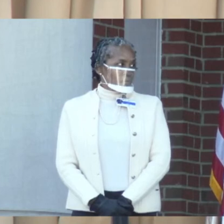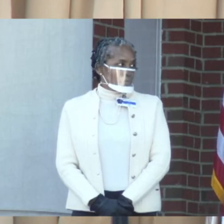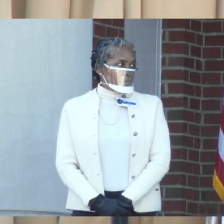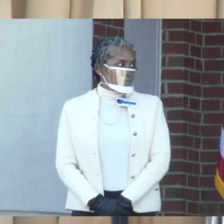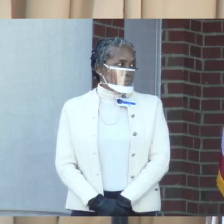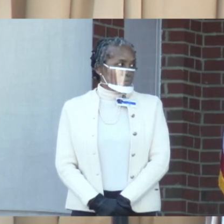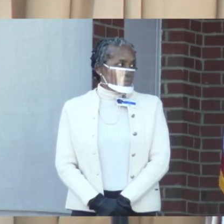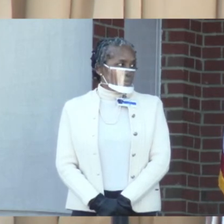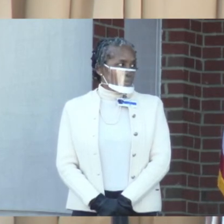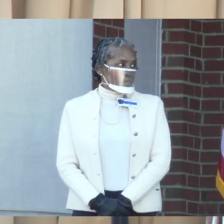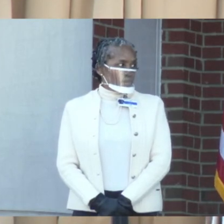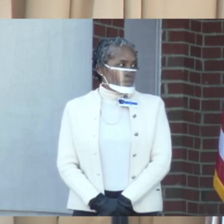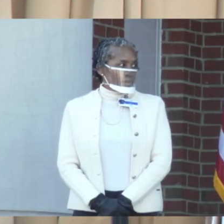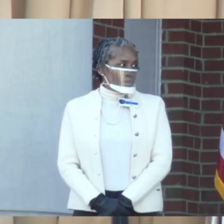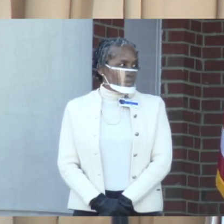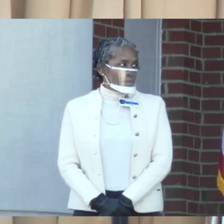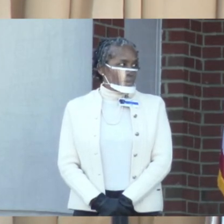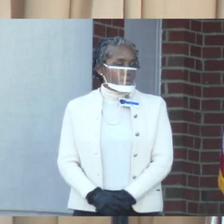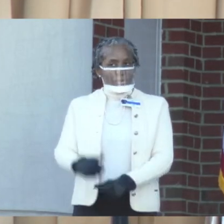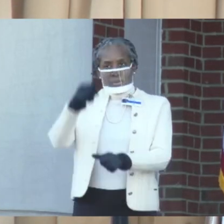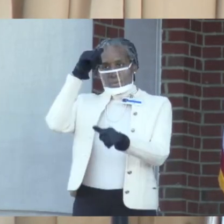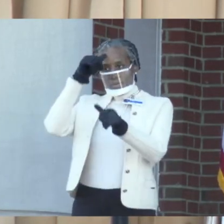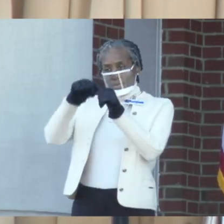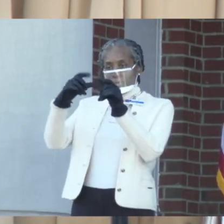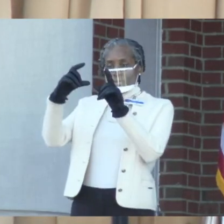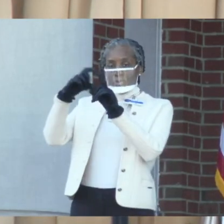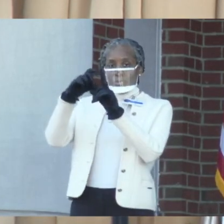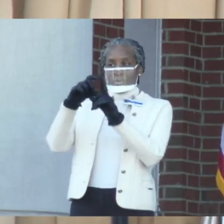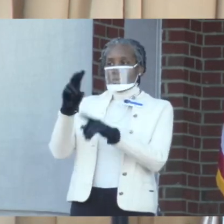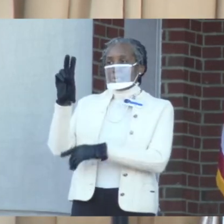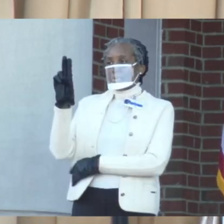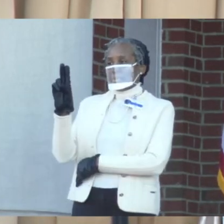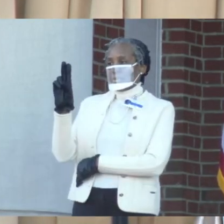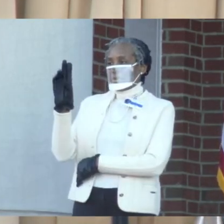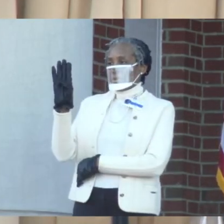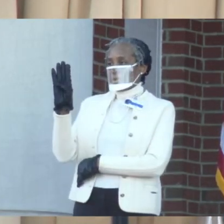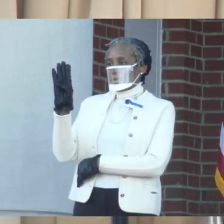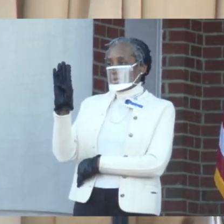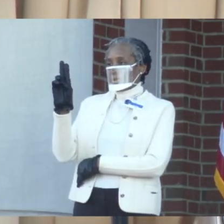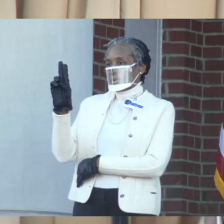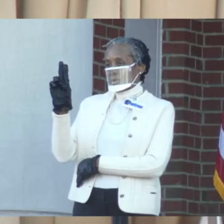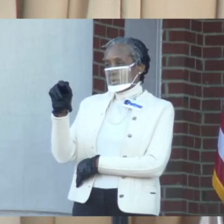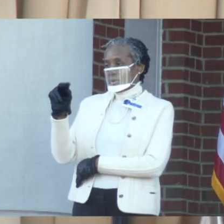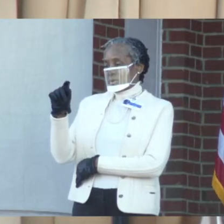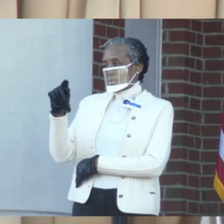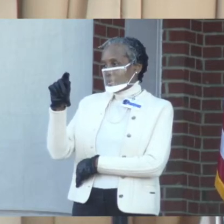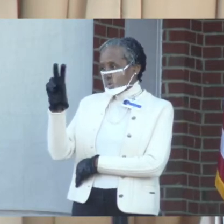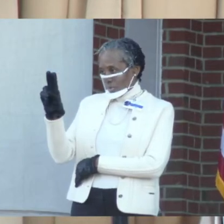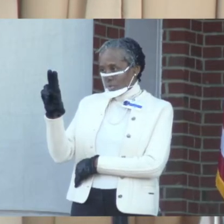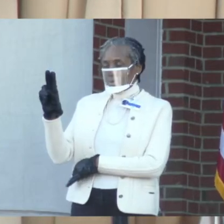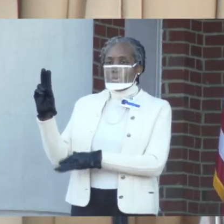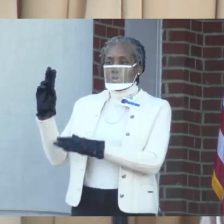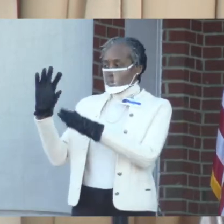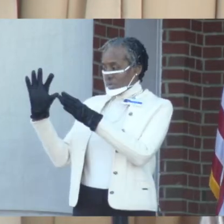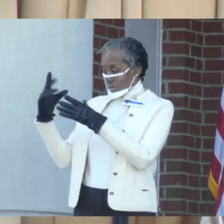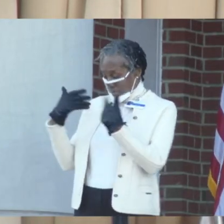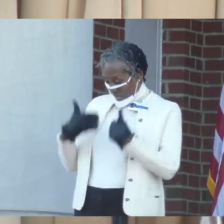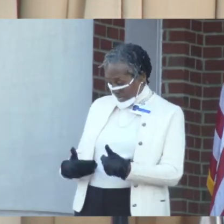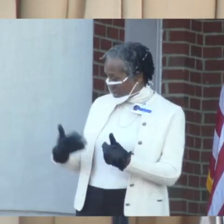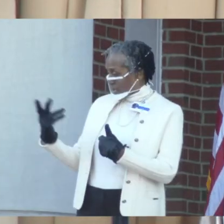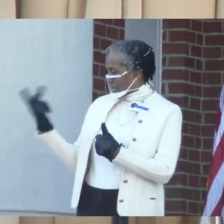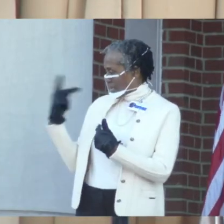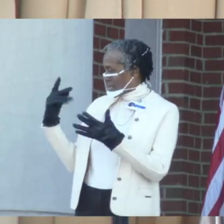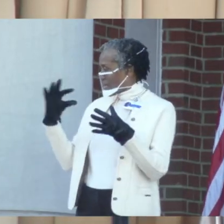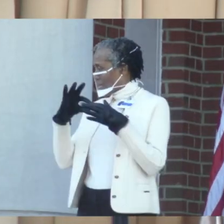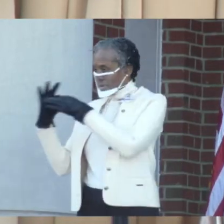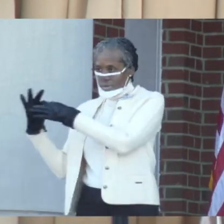but let us remember the concept of Ubuntu and our vast interconnectedness. Though we are each individual